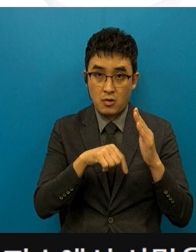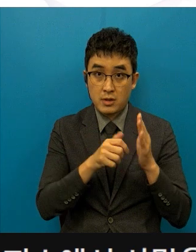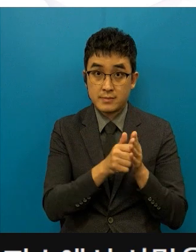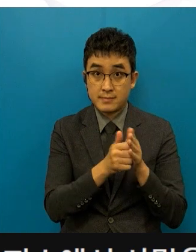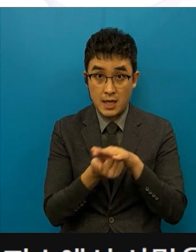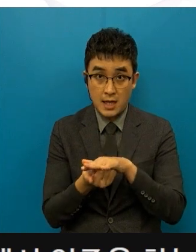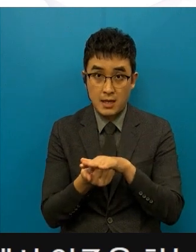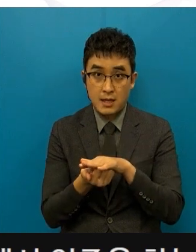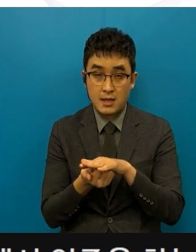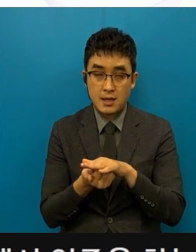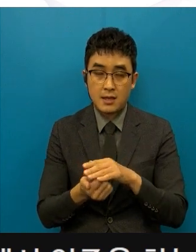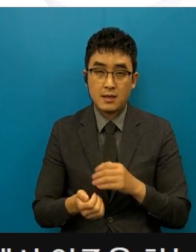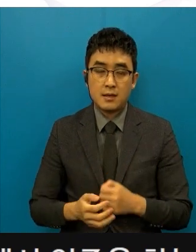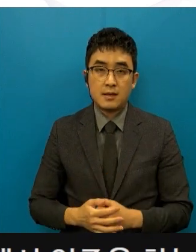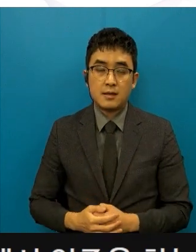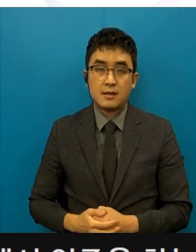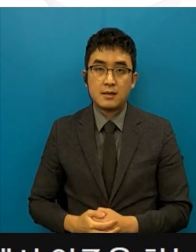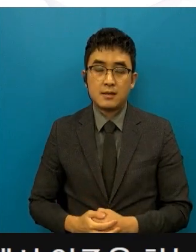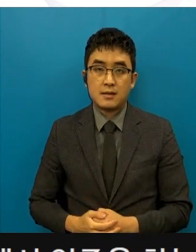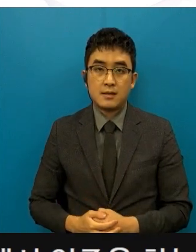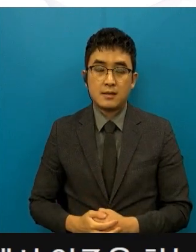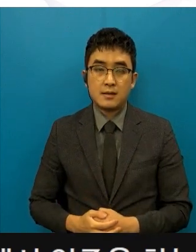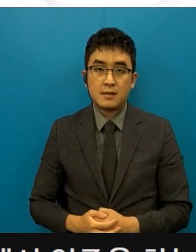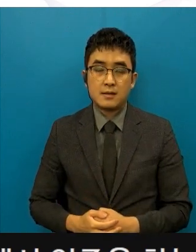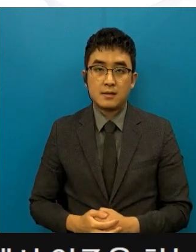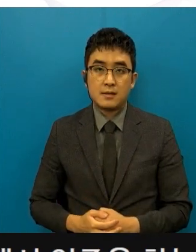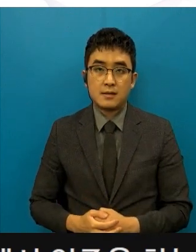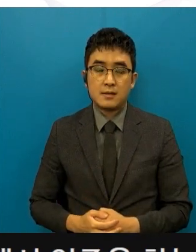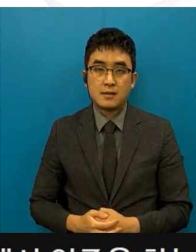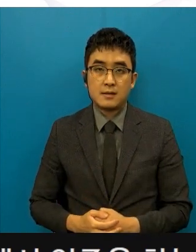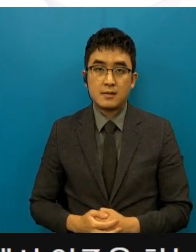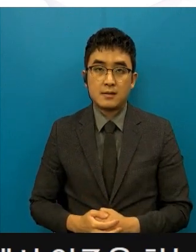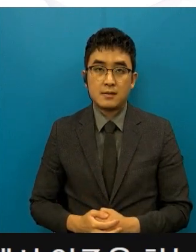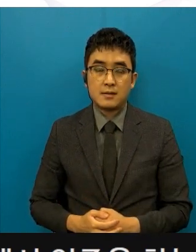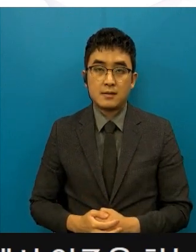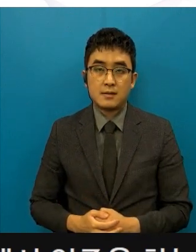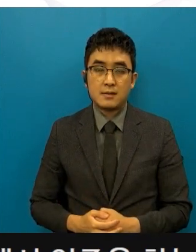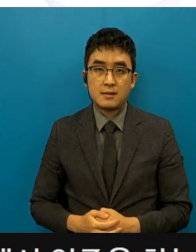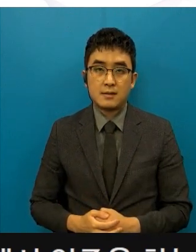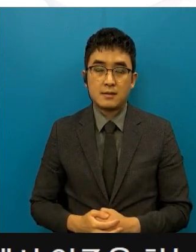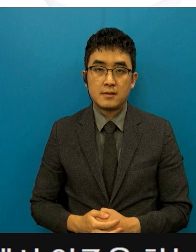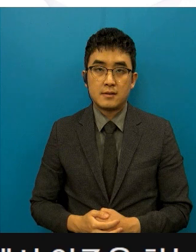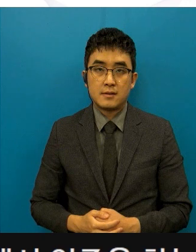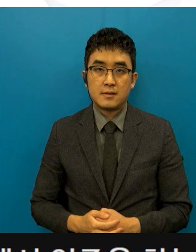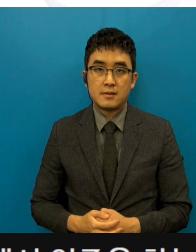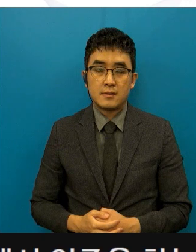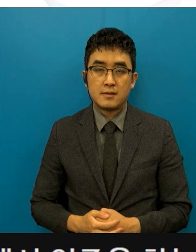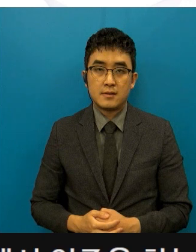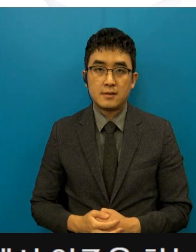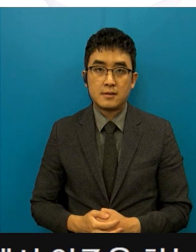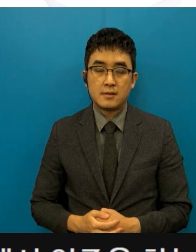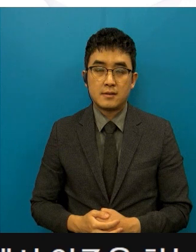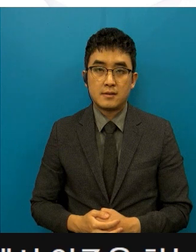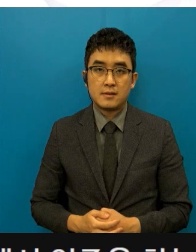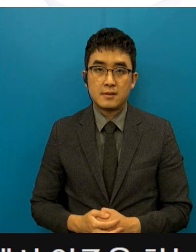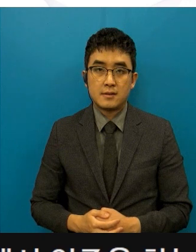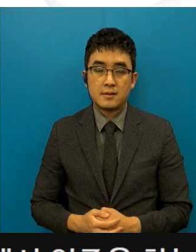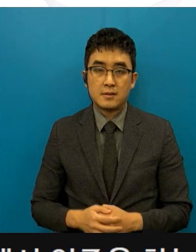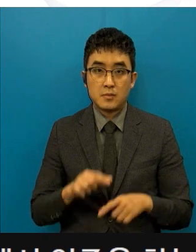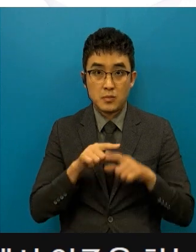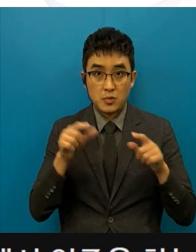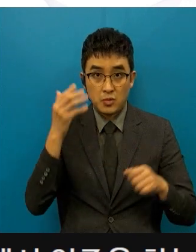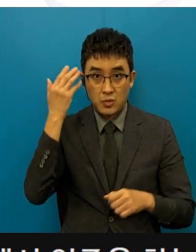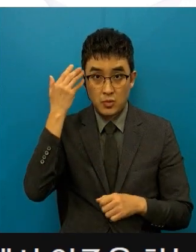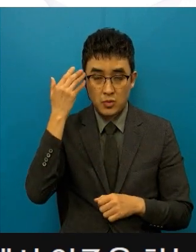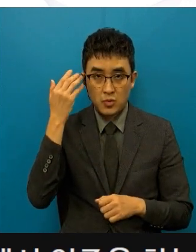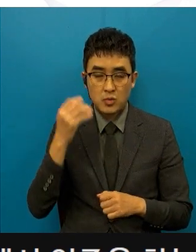we've taken that out of the family. And generally it is outsourced to care specialists.